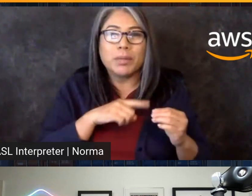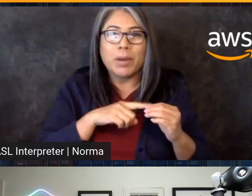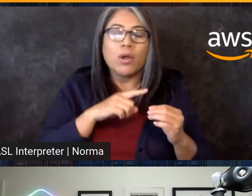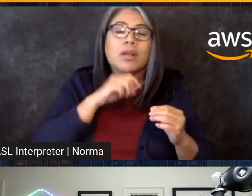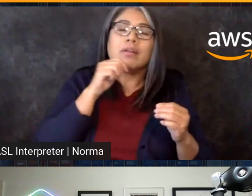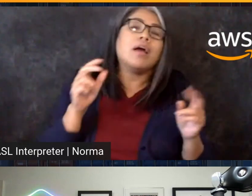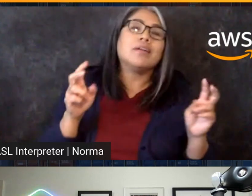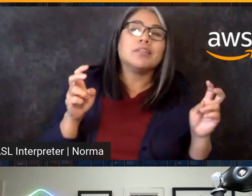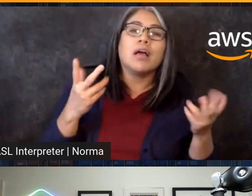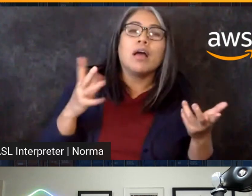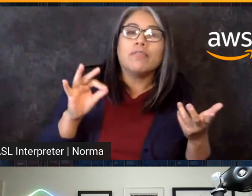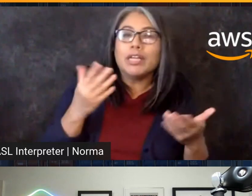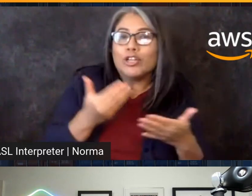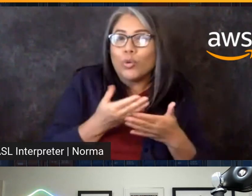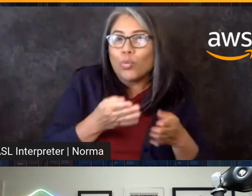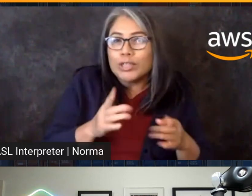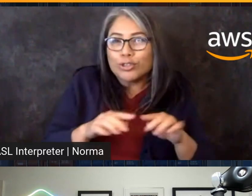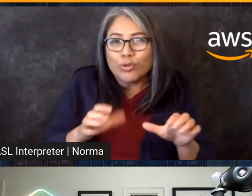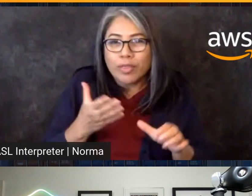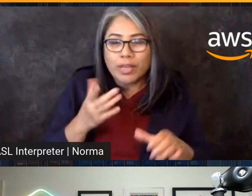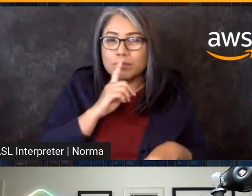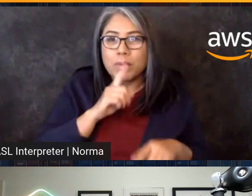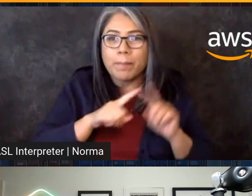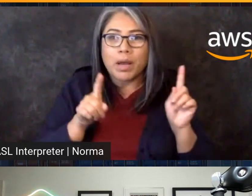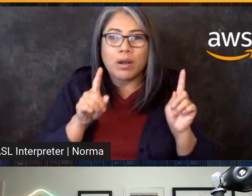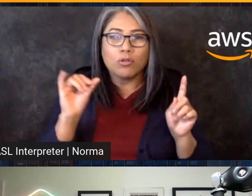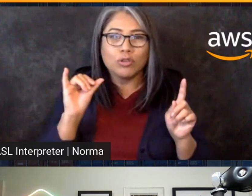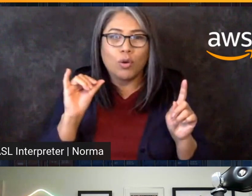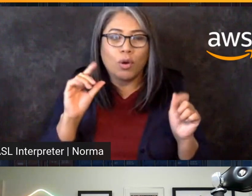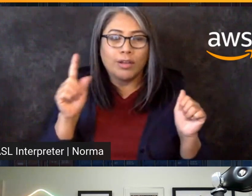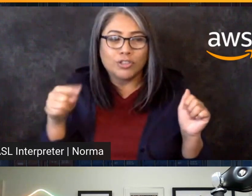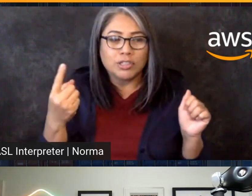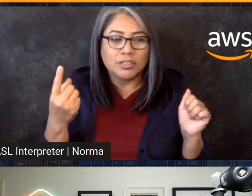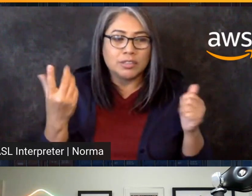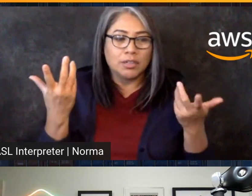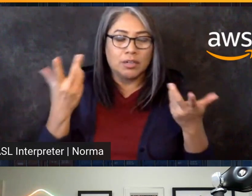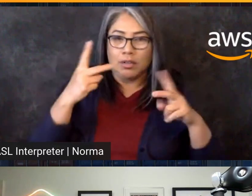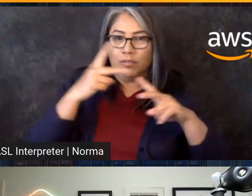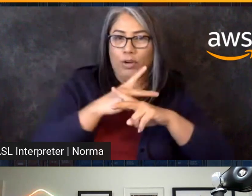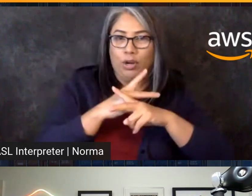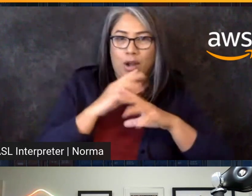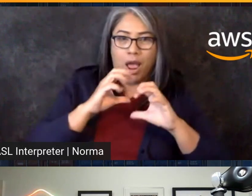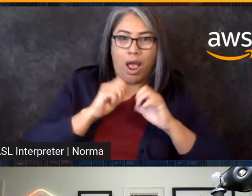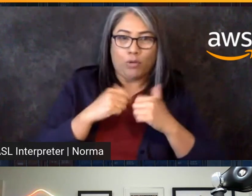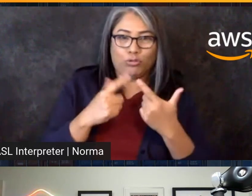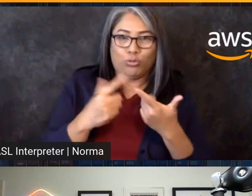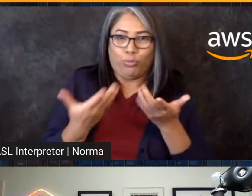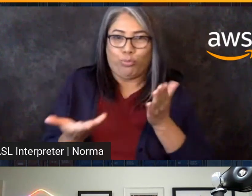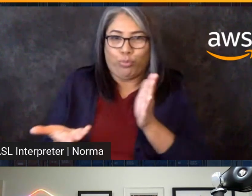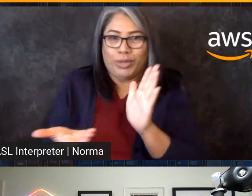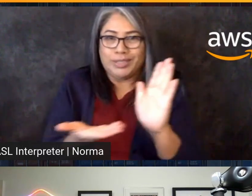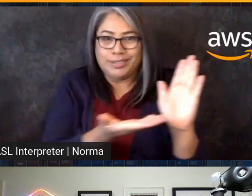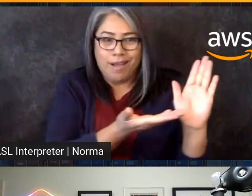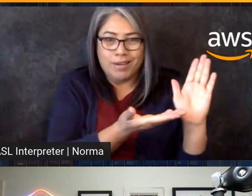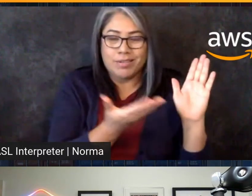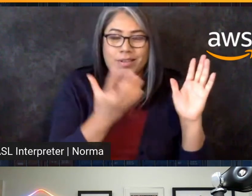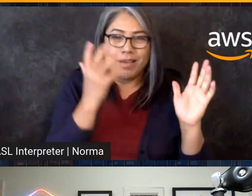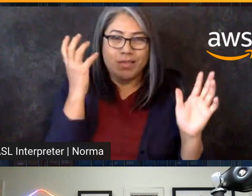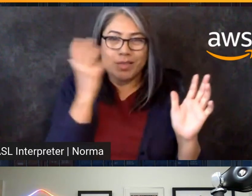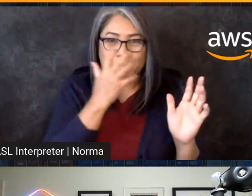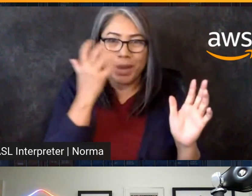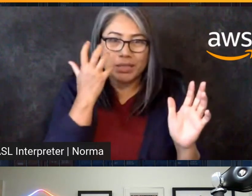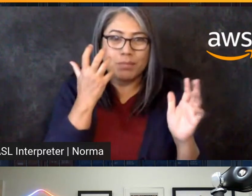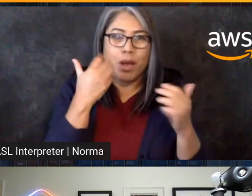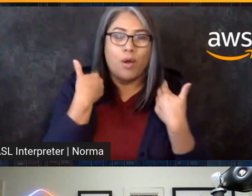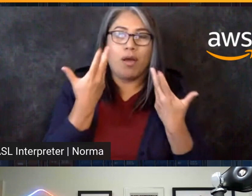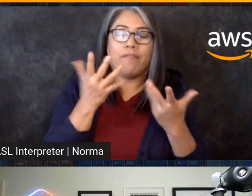but also just figuring out how to present the amazing amount of context that we have in ways that people expect that